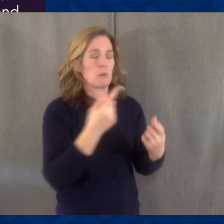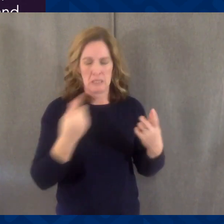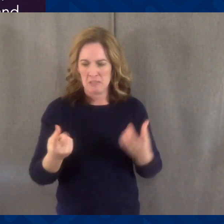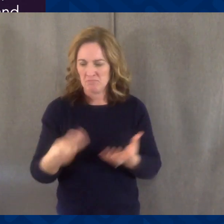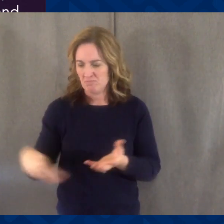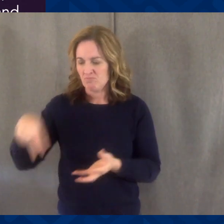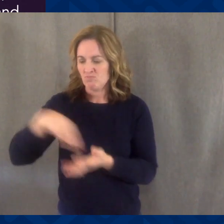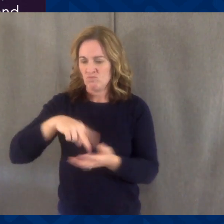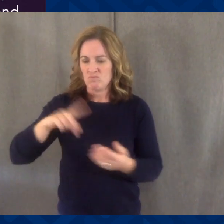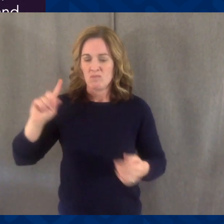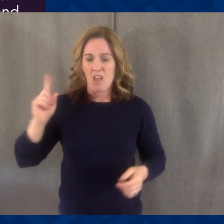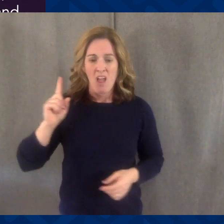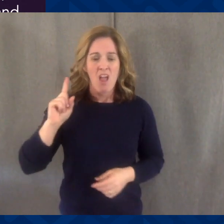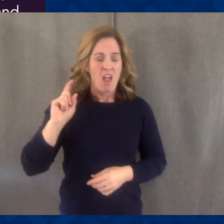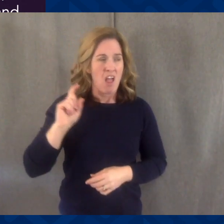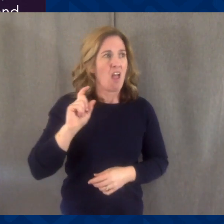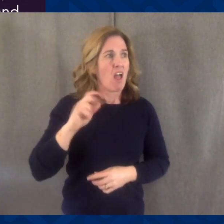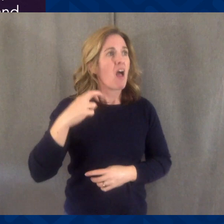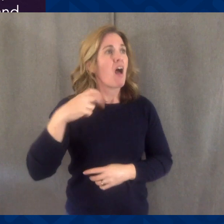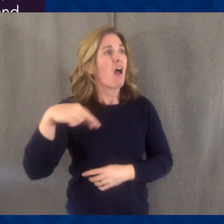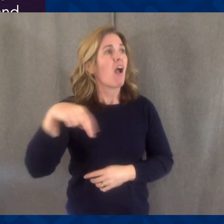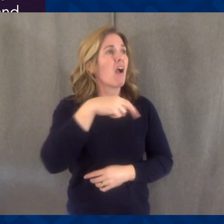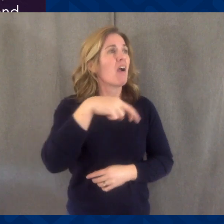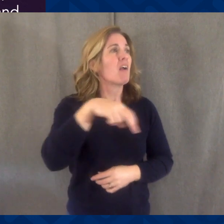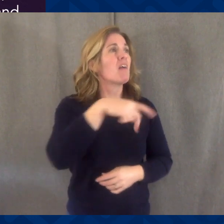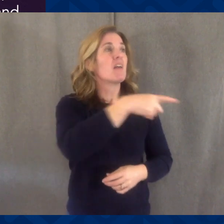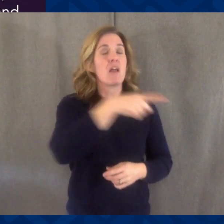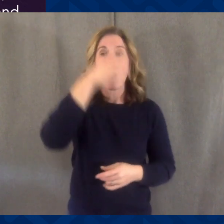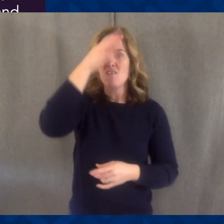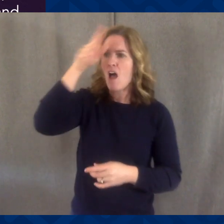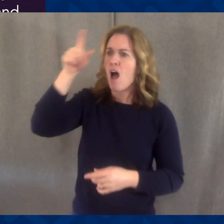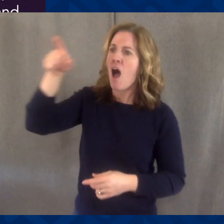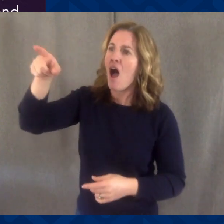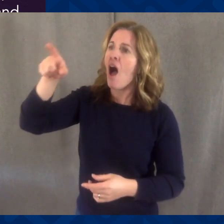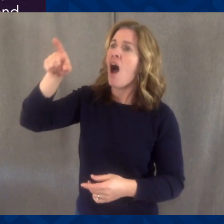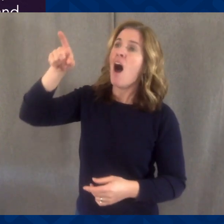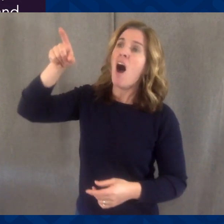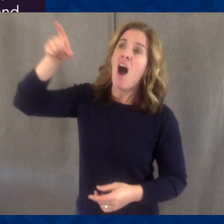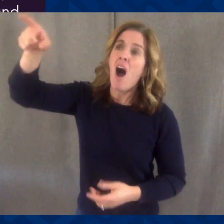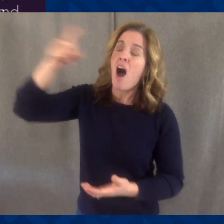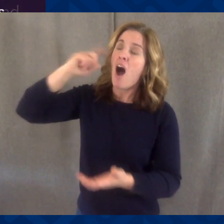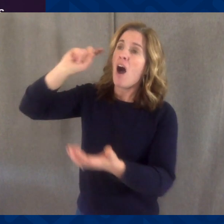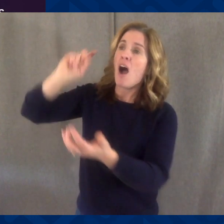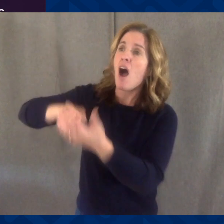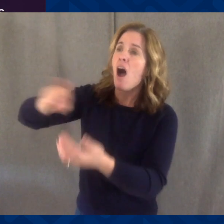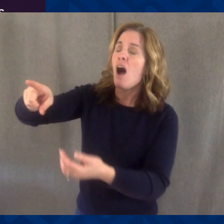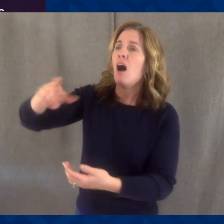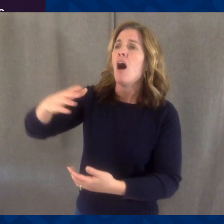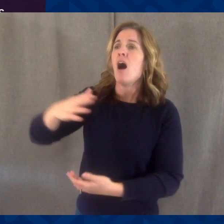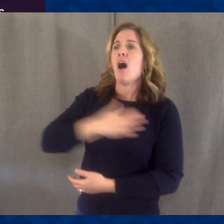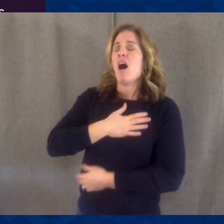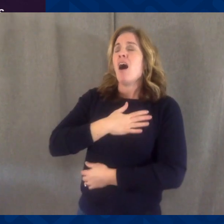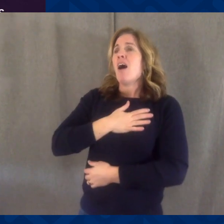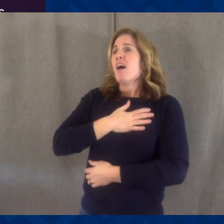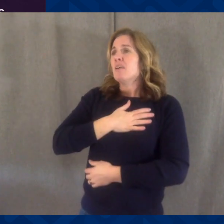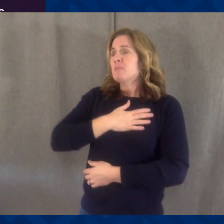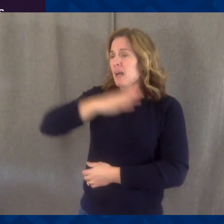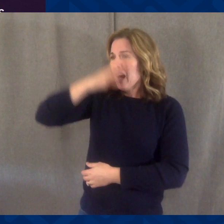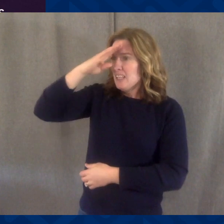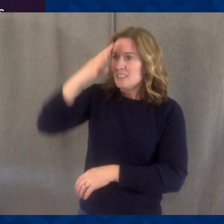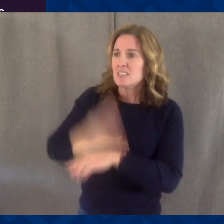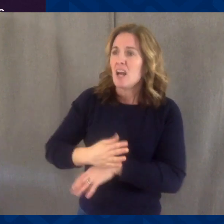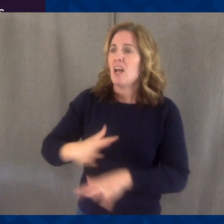still a long way off, his father saw him. He was filled with compassion for him, and he ran to his